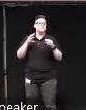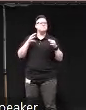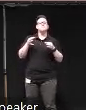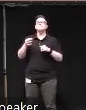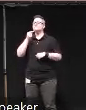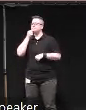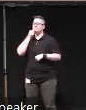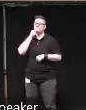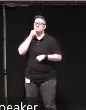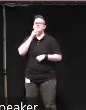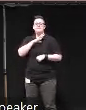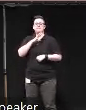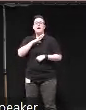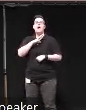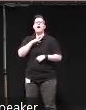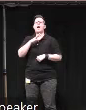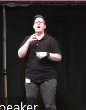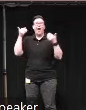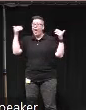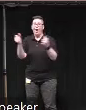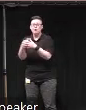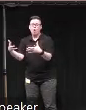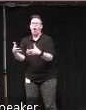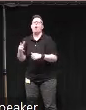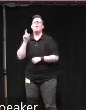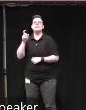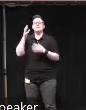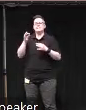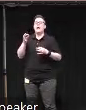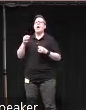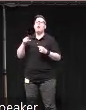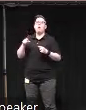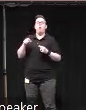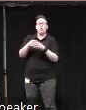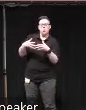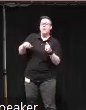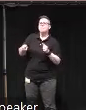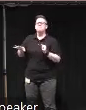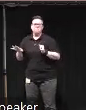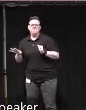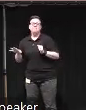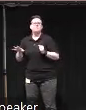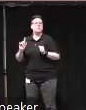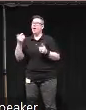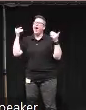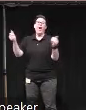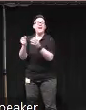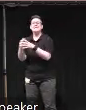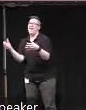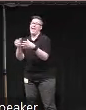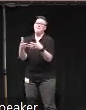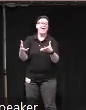of how we grow, rather than just keep expanding our services as the